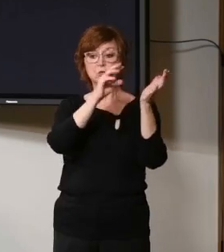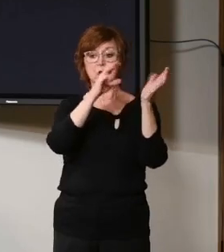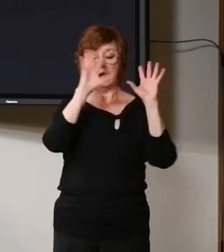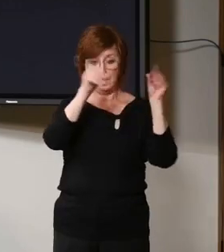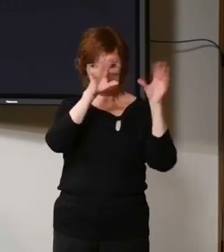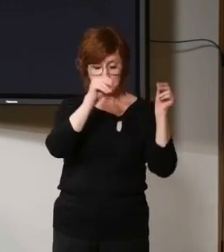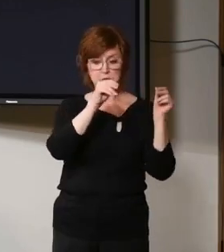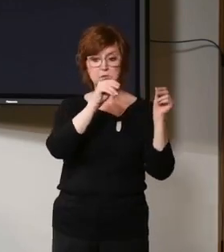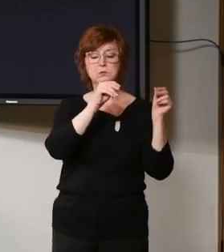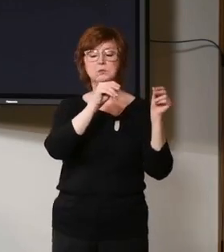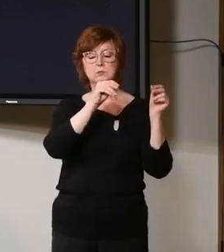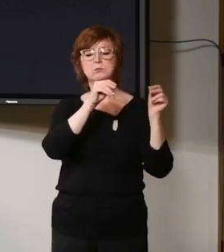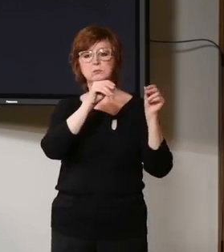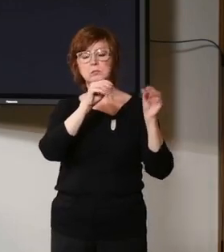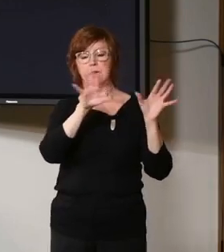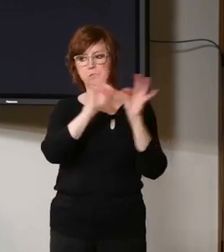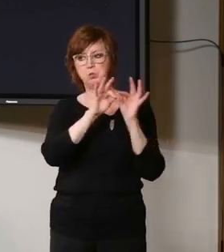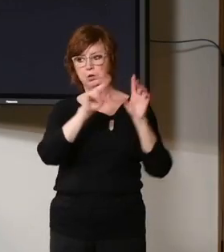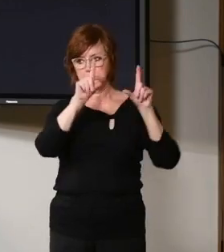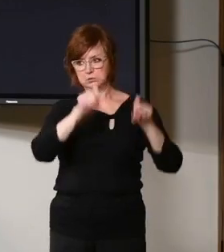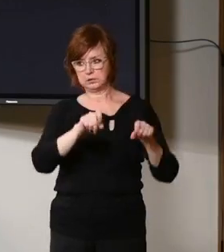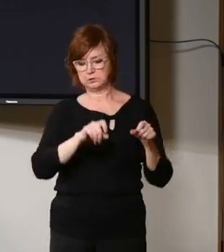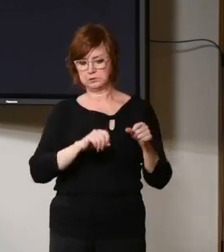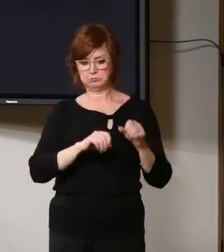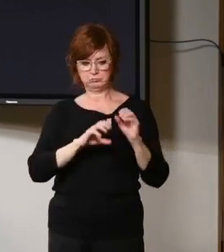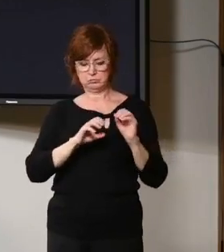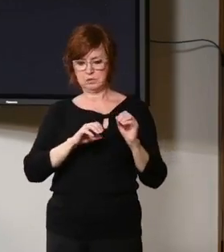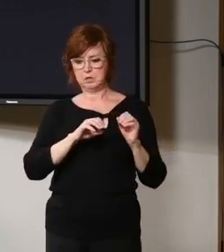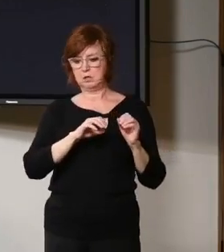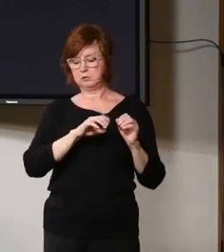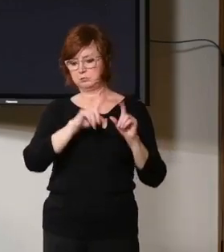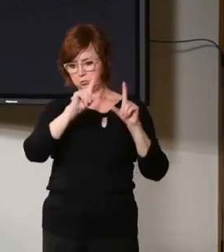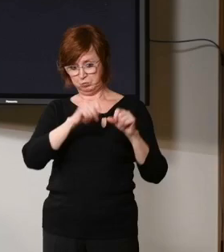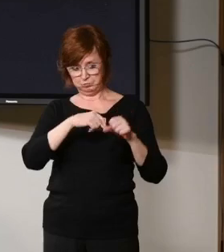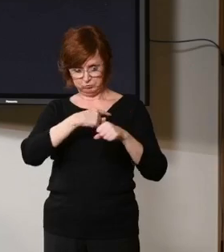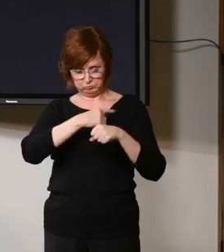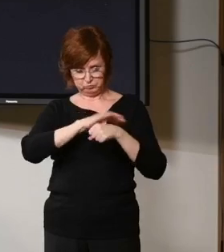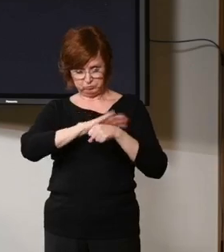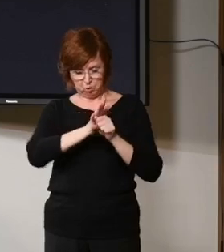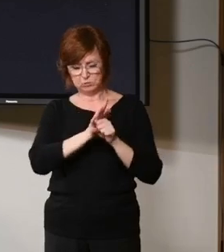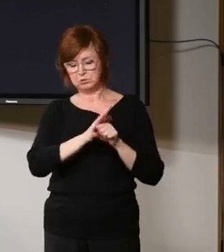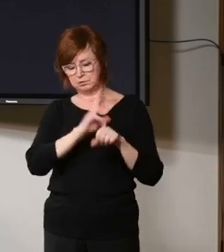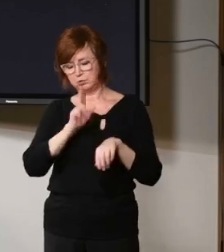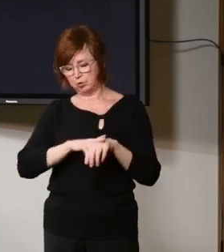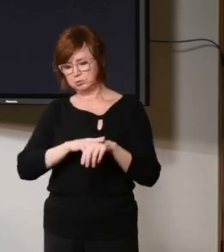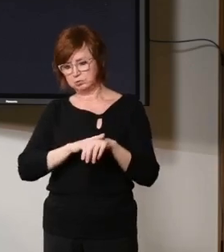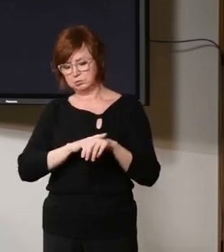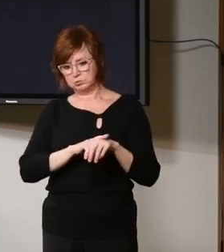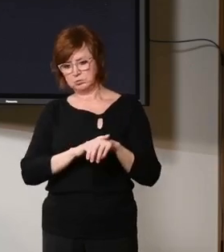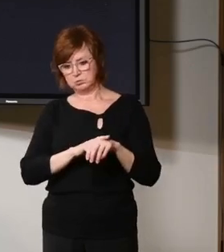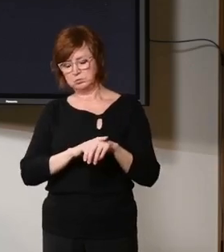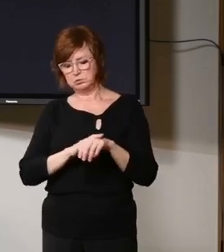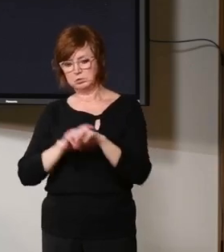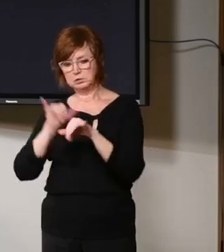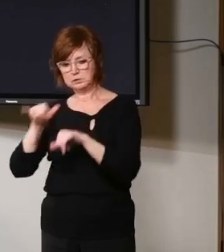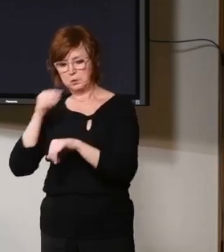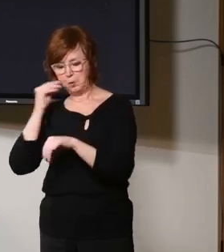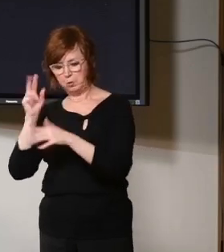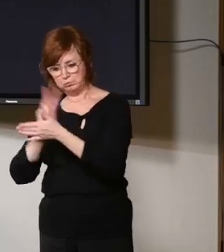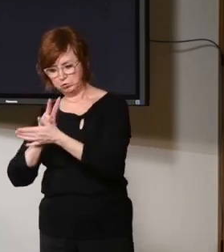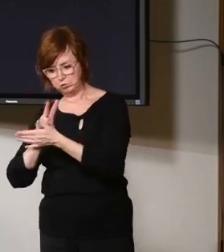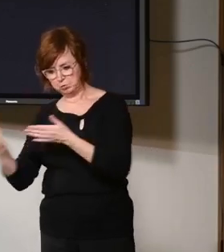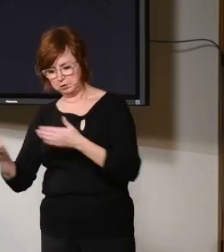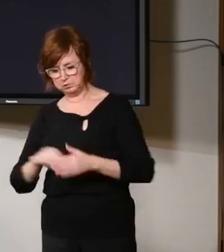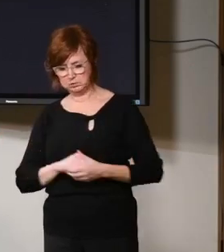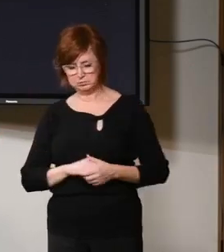fever or another viral infection. But if they're positive, then of course you have to stay on isolation at home for 2